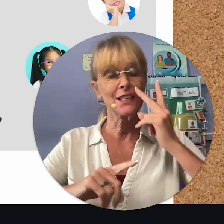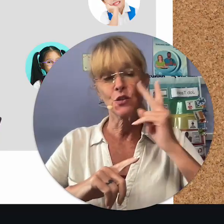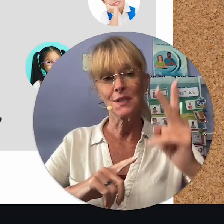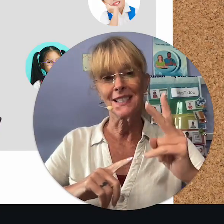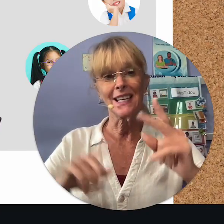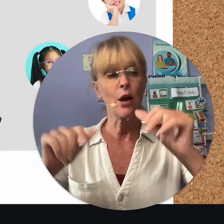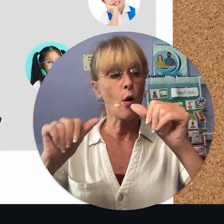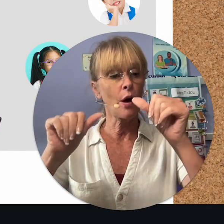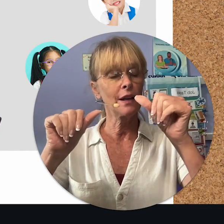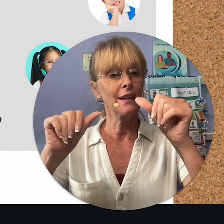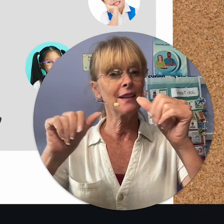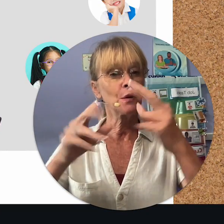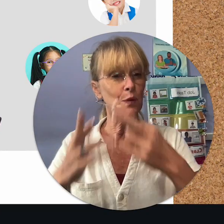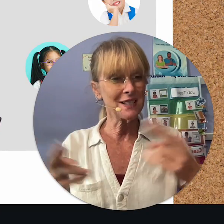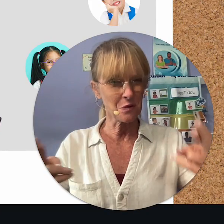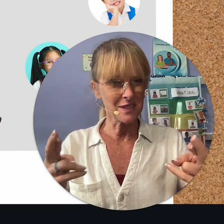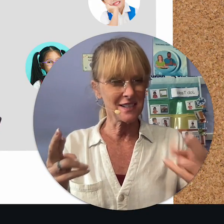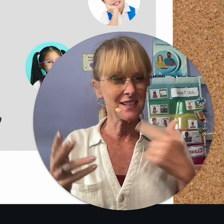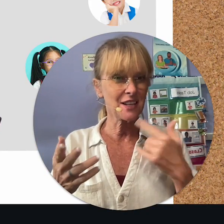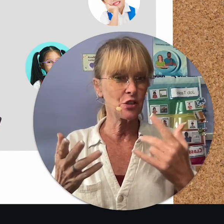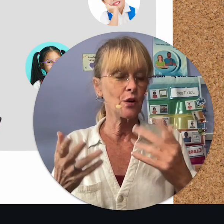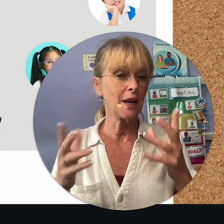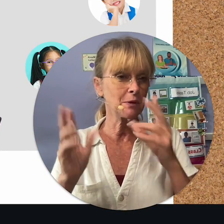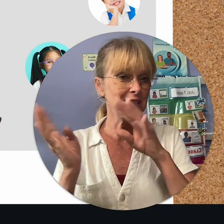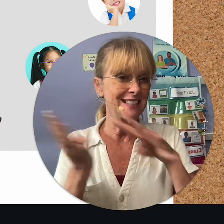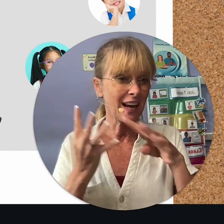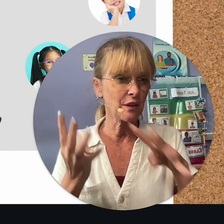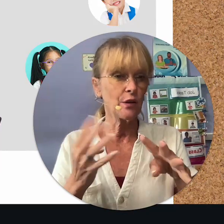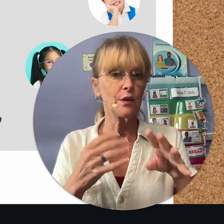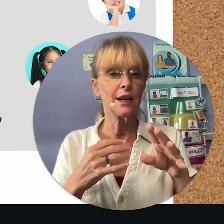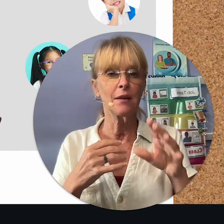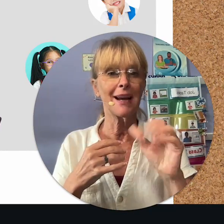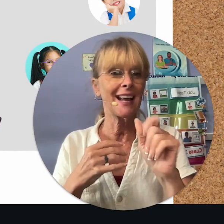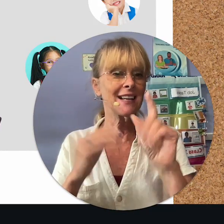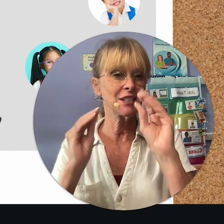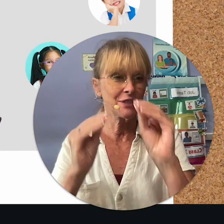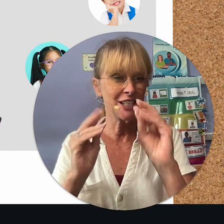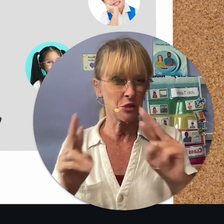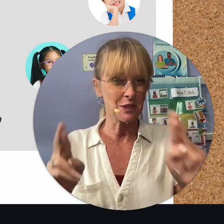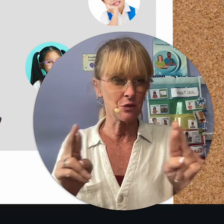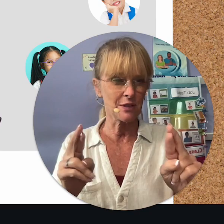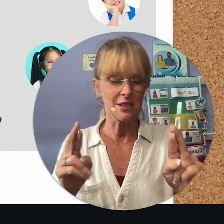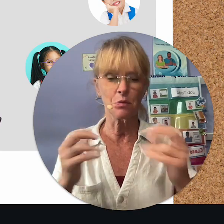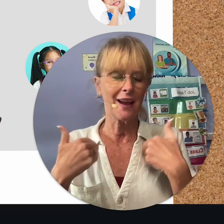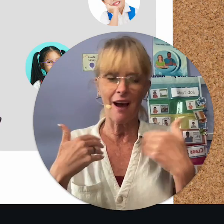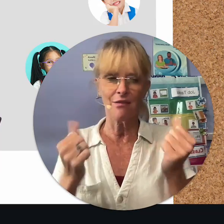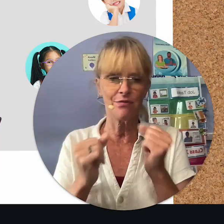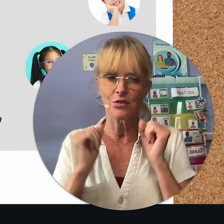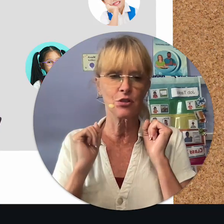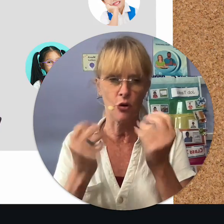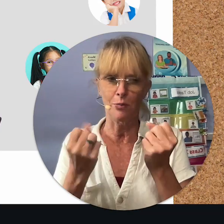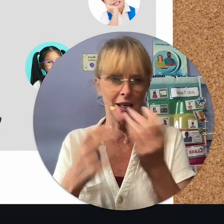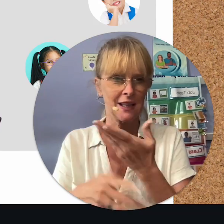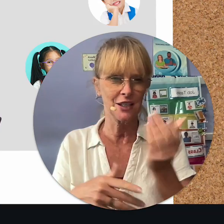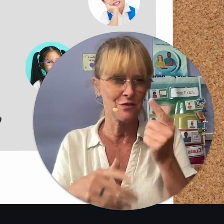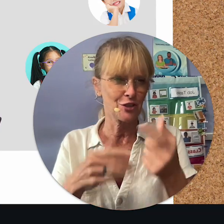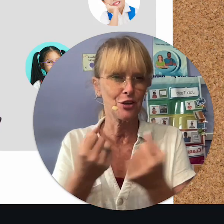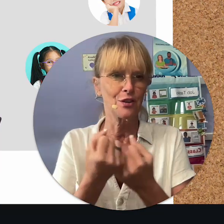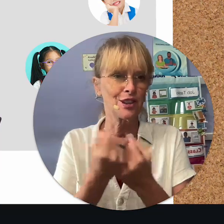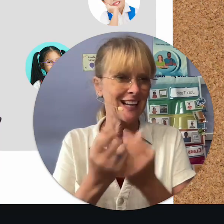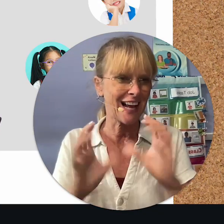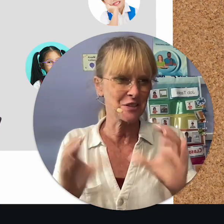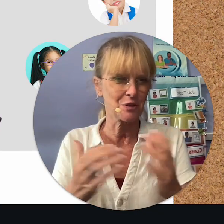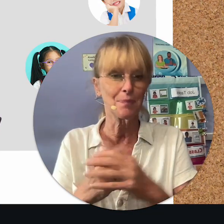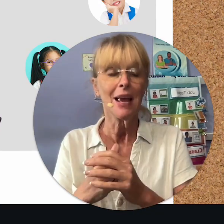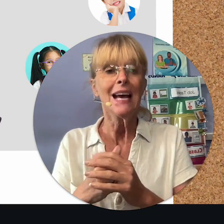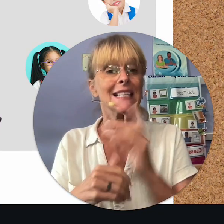signs that you see on the resources that you are able to download at ASL Teaching Resources. We have so many things for you